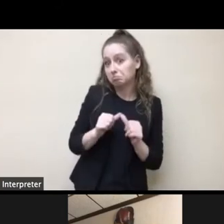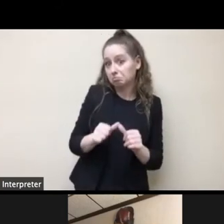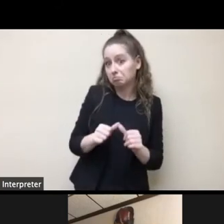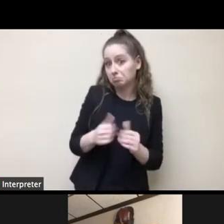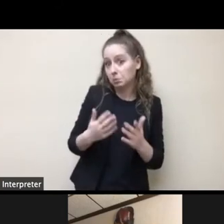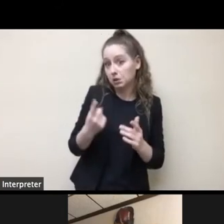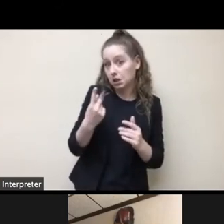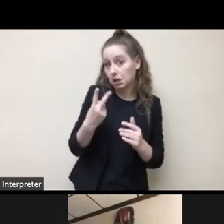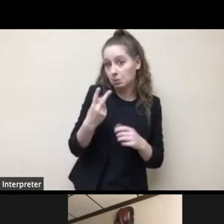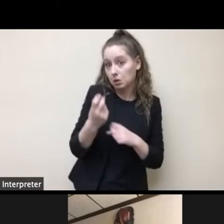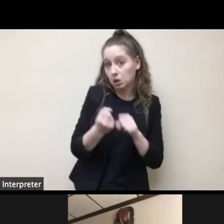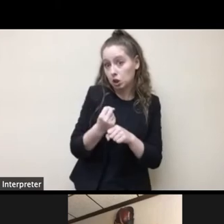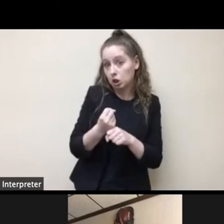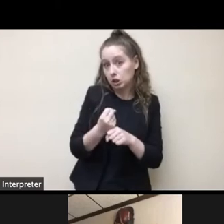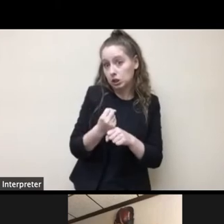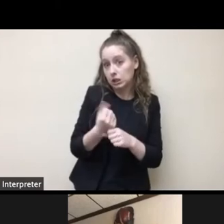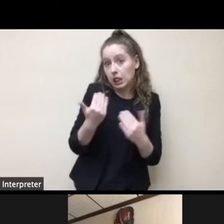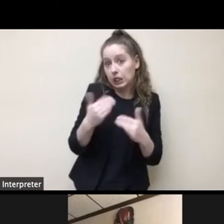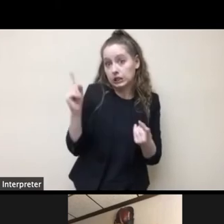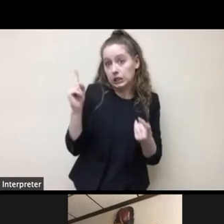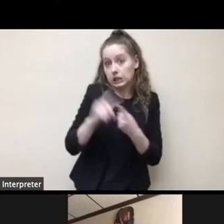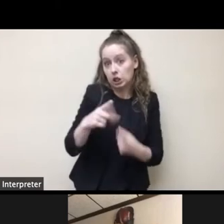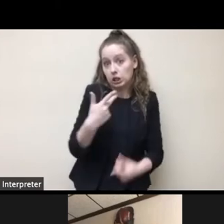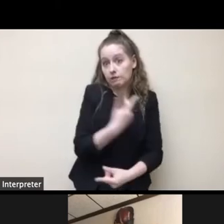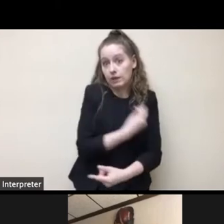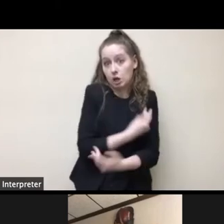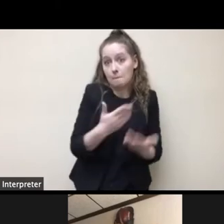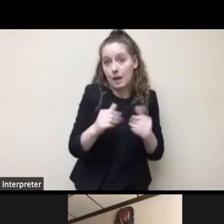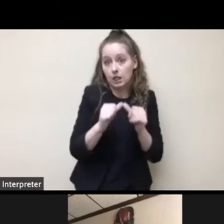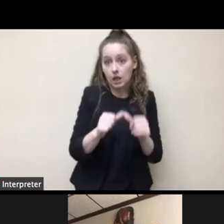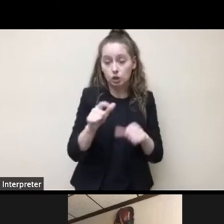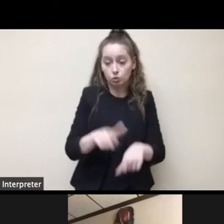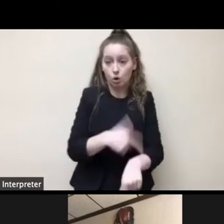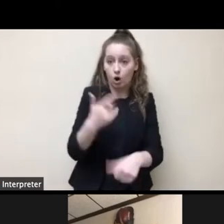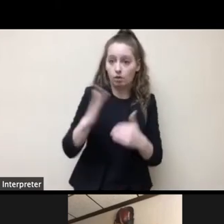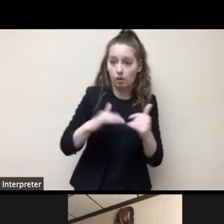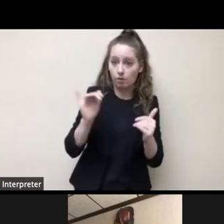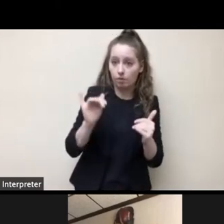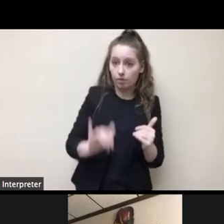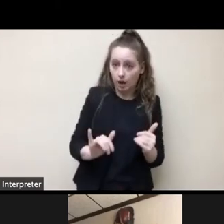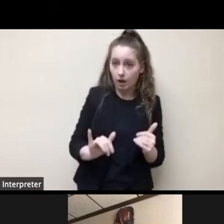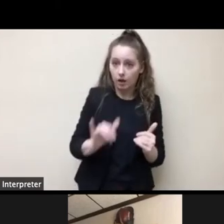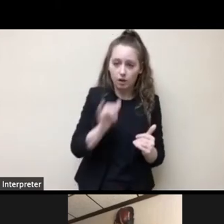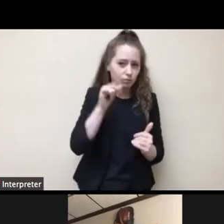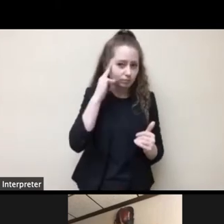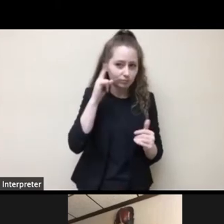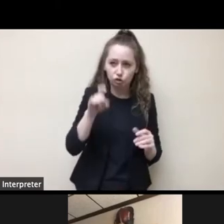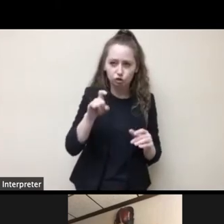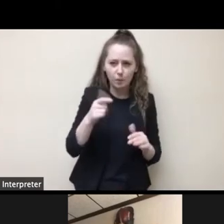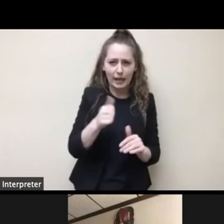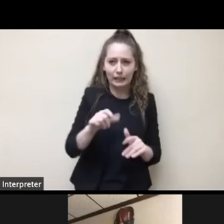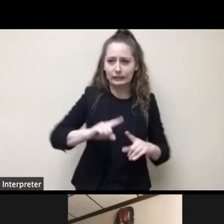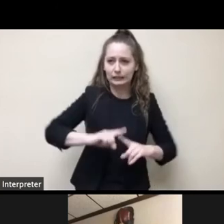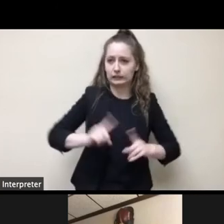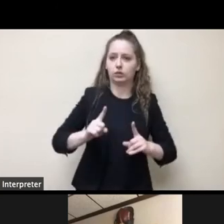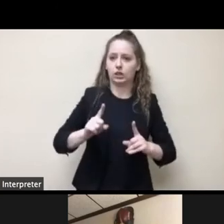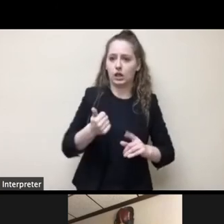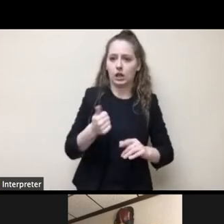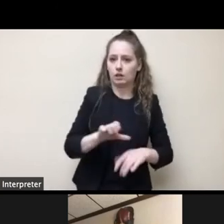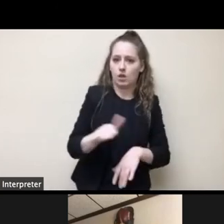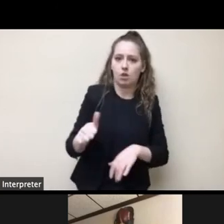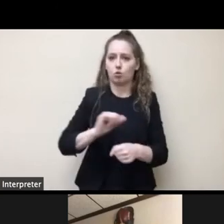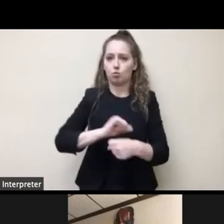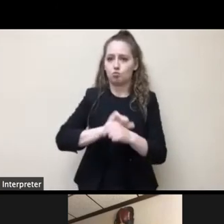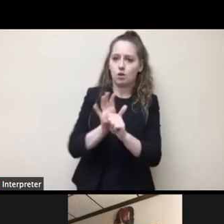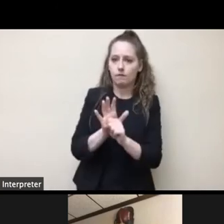at least until there's a vaccination. It may last longer than that. There's no reason to think this will be any different than any of the other coronaviruses that we've come into contact